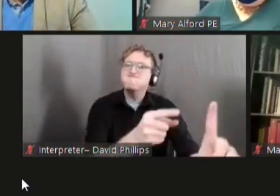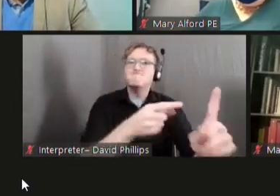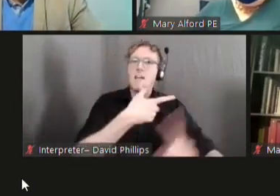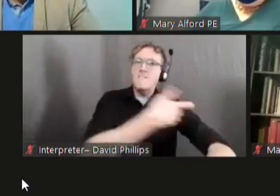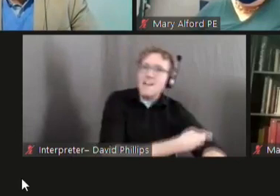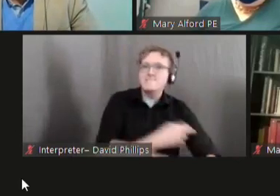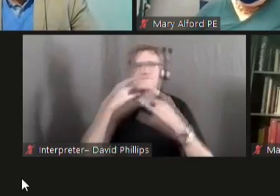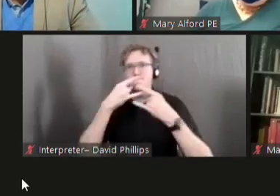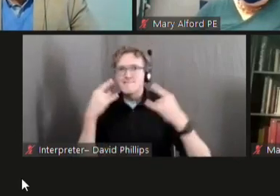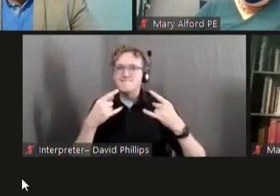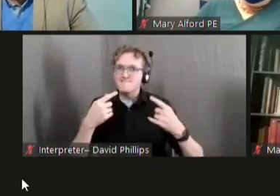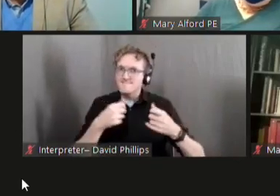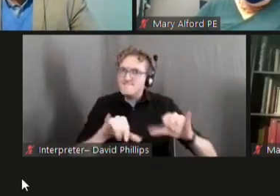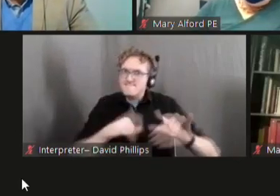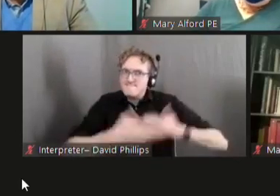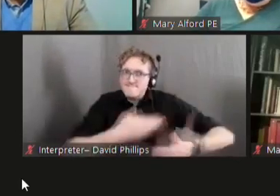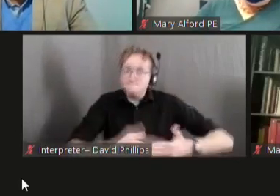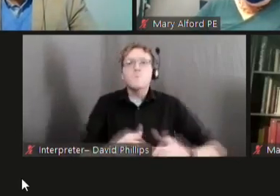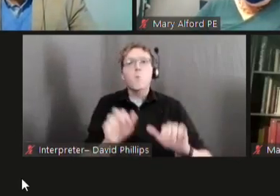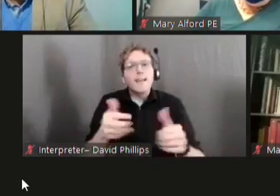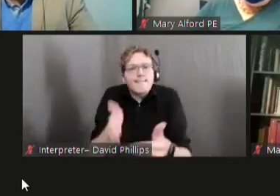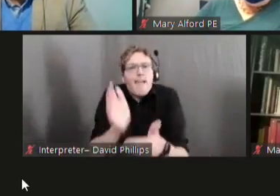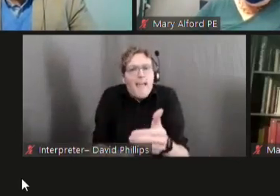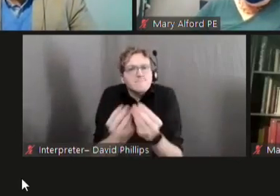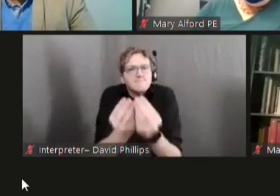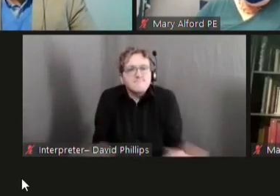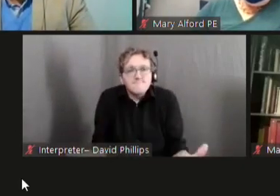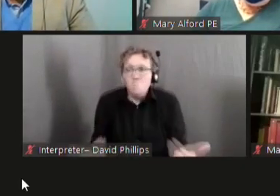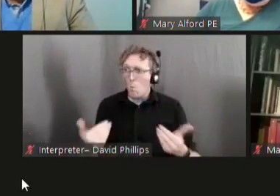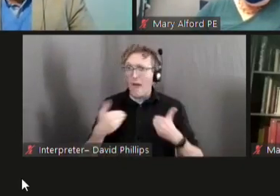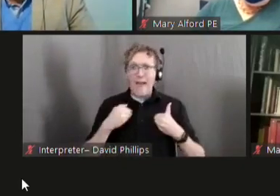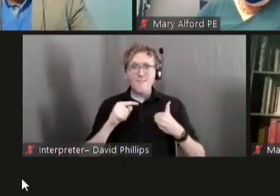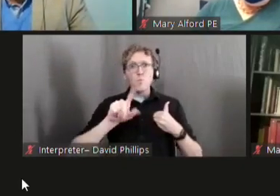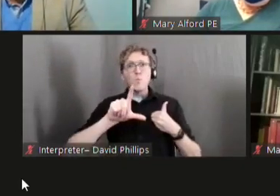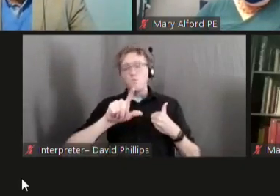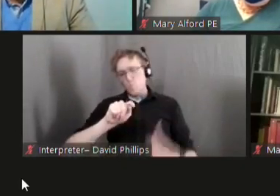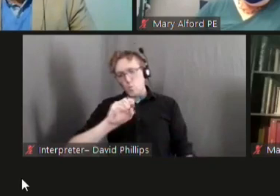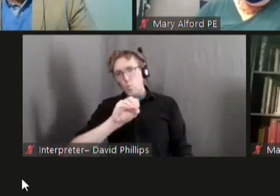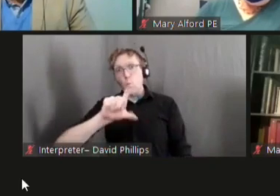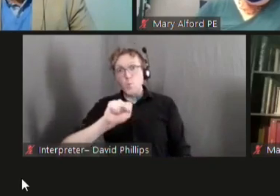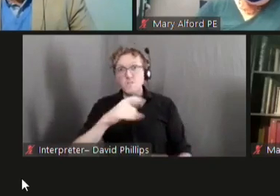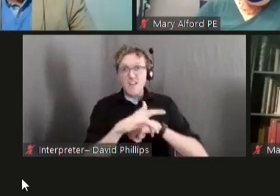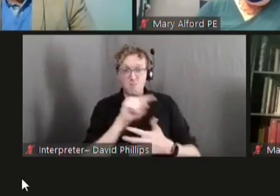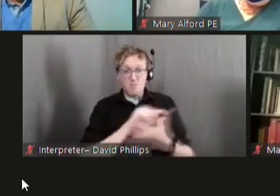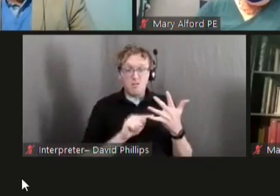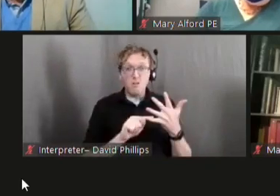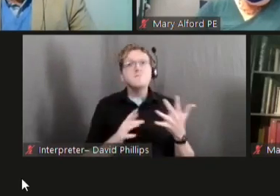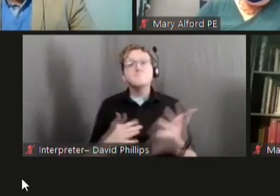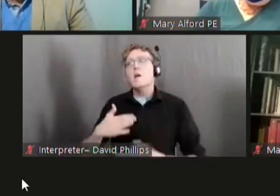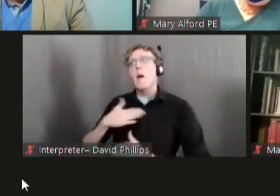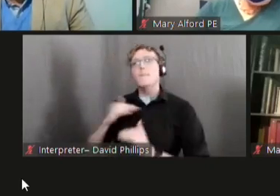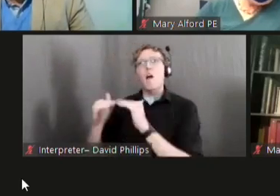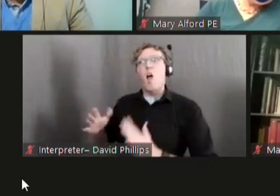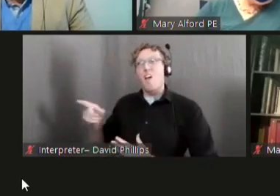because we have the tools. Because as I'm afraid that my colleague, Dr. Salemi, will share here in a moment, this virus continues to